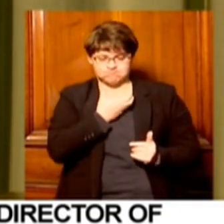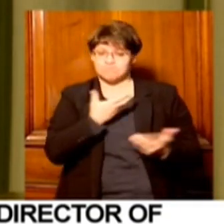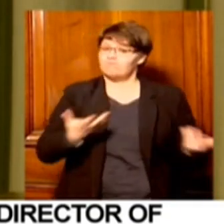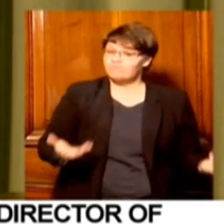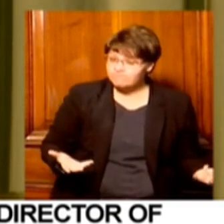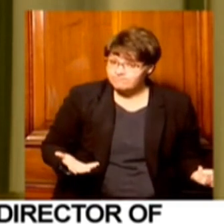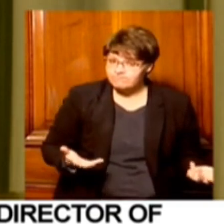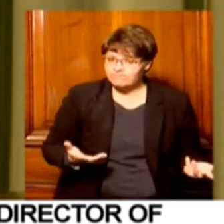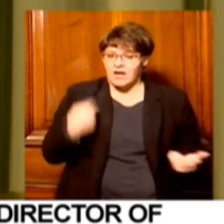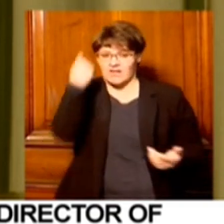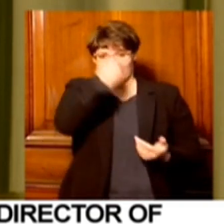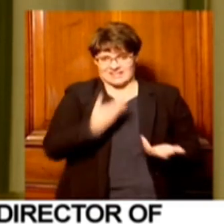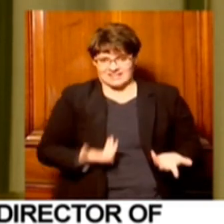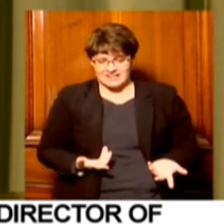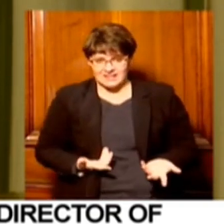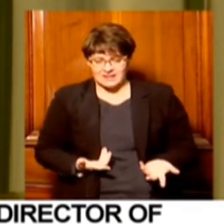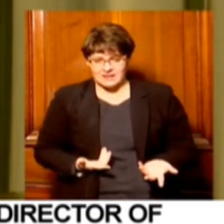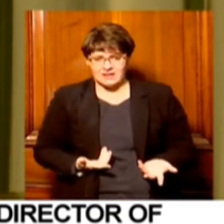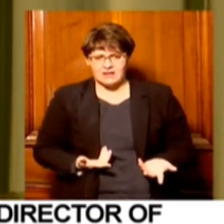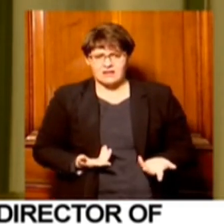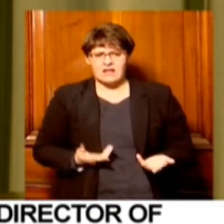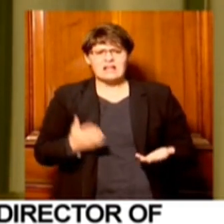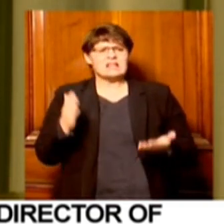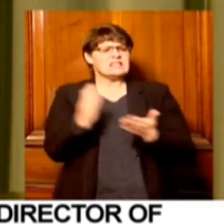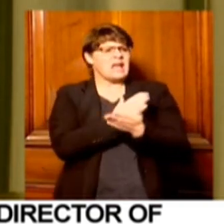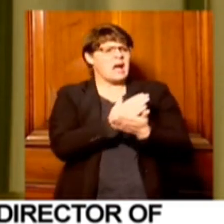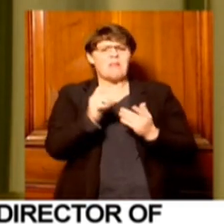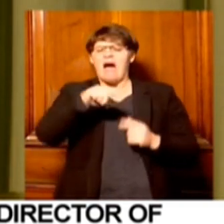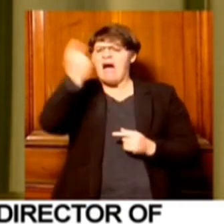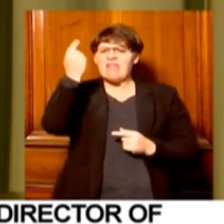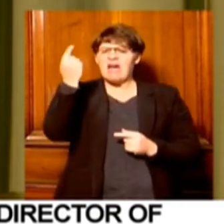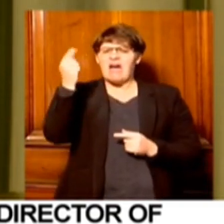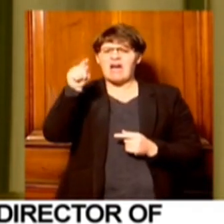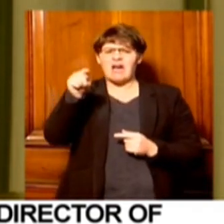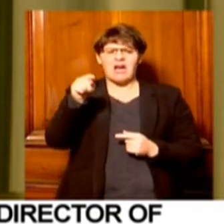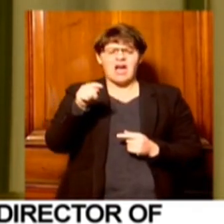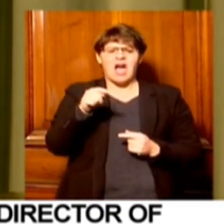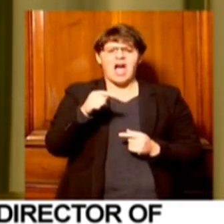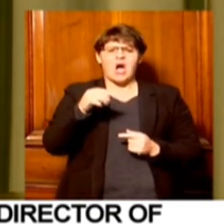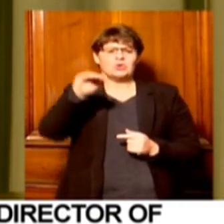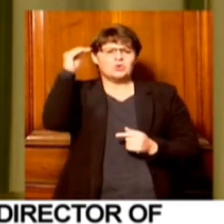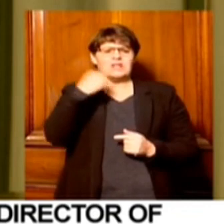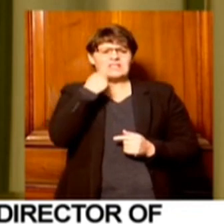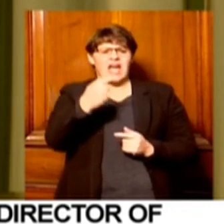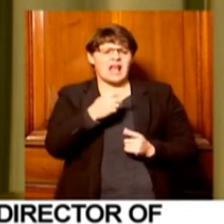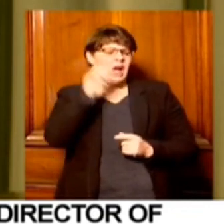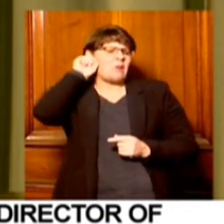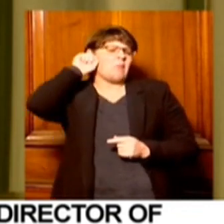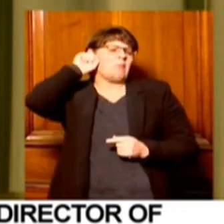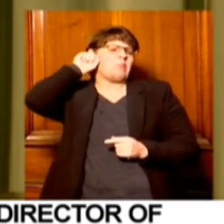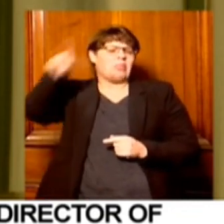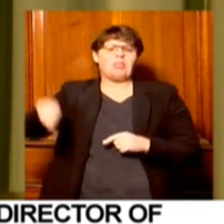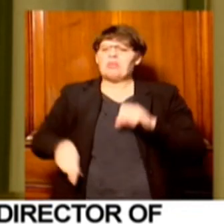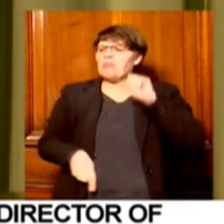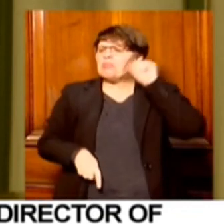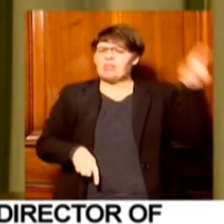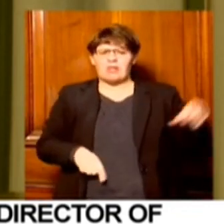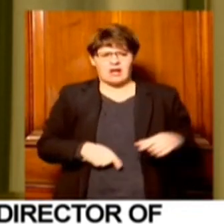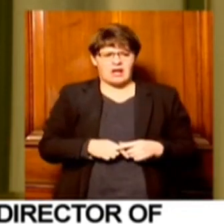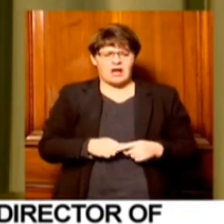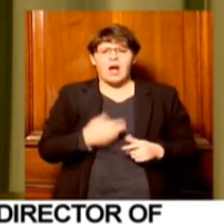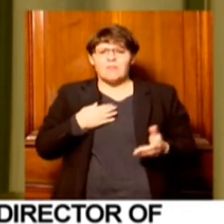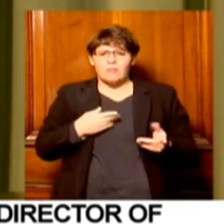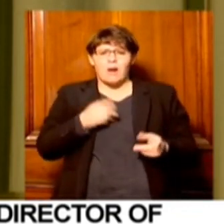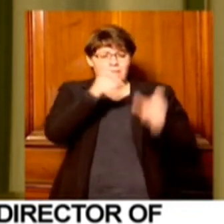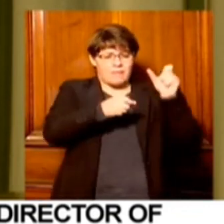We know that there are others whom in Zulu we refer to amahlongandlebe. When the nation is moving in